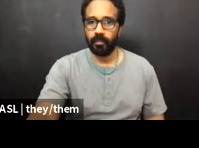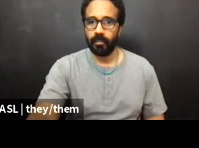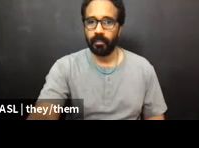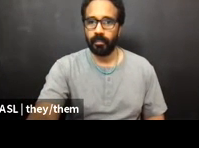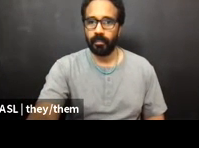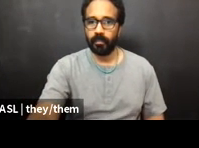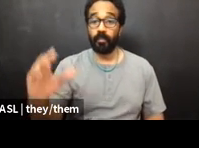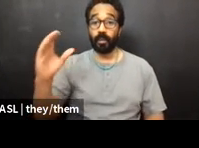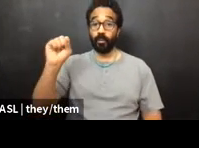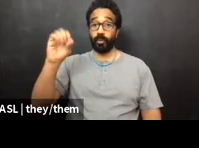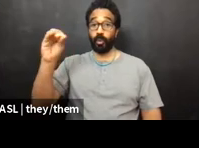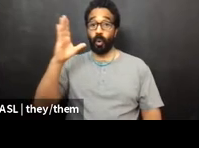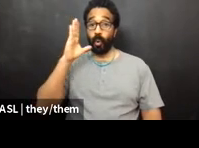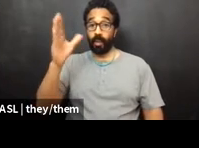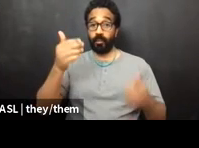try together to